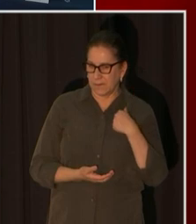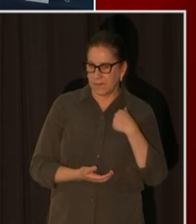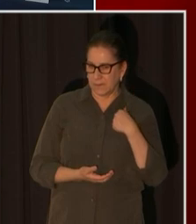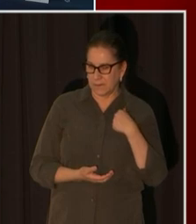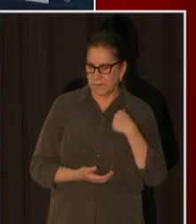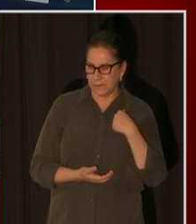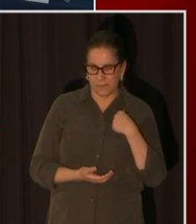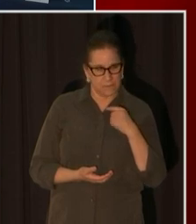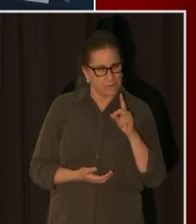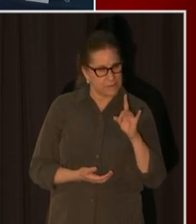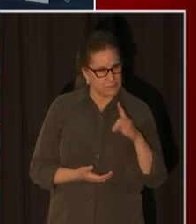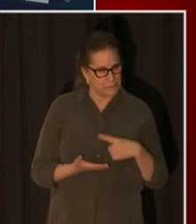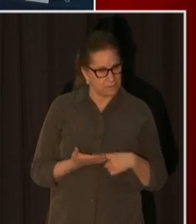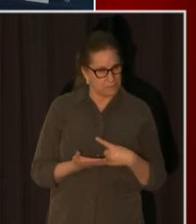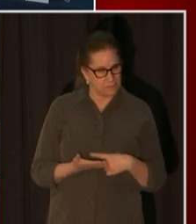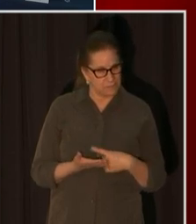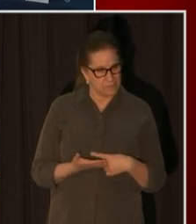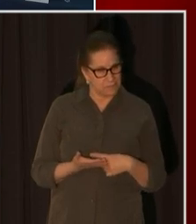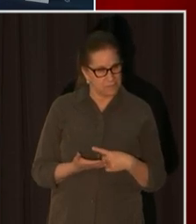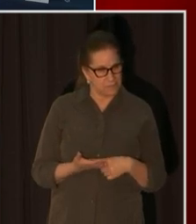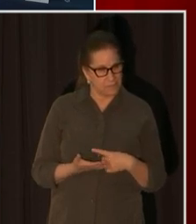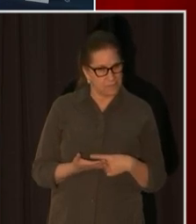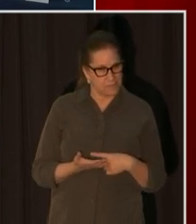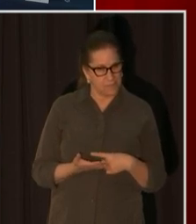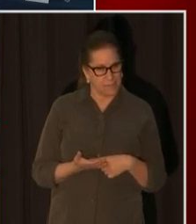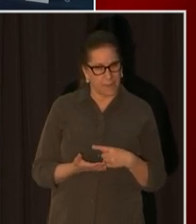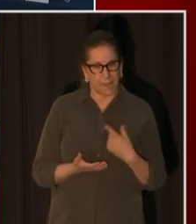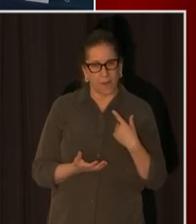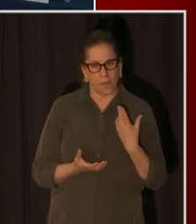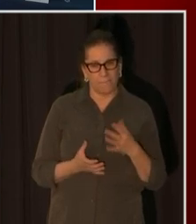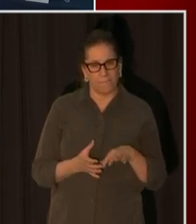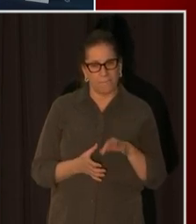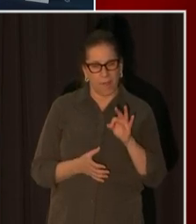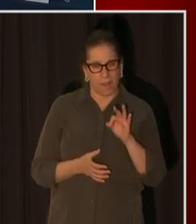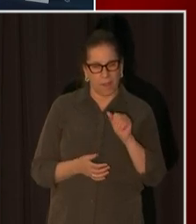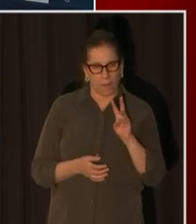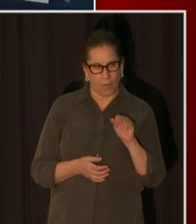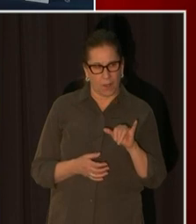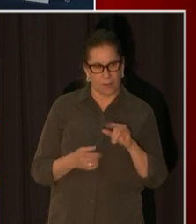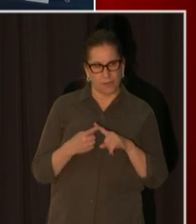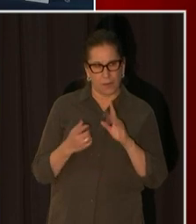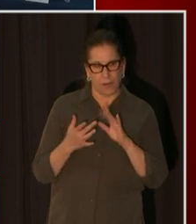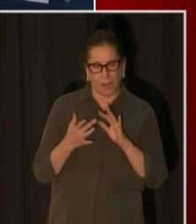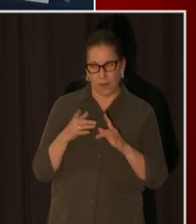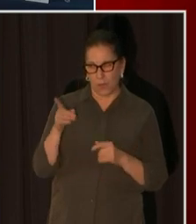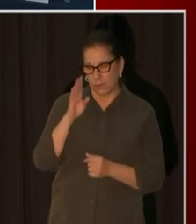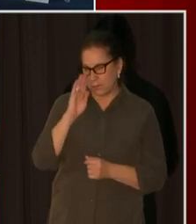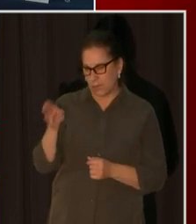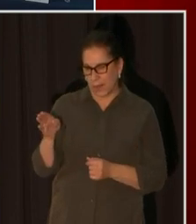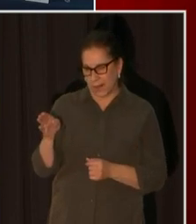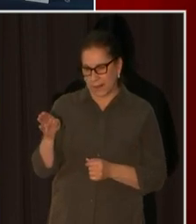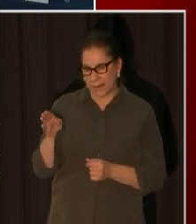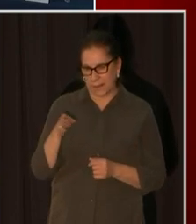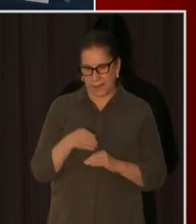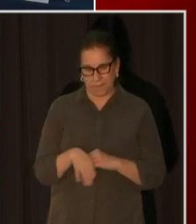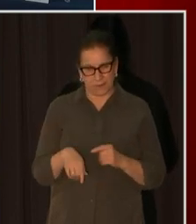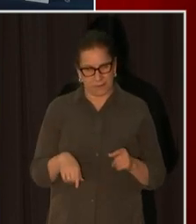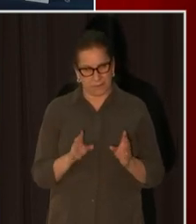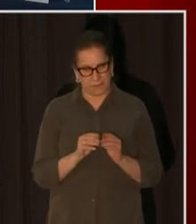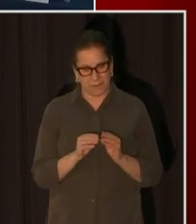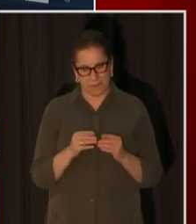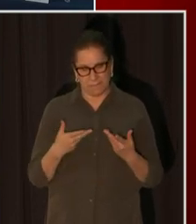one of those. And just this one is a simple one, which is a question about where the PowerPoint will be posted, and we'll do that